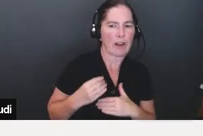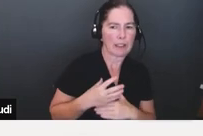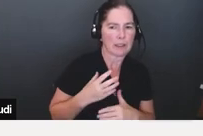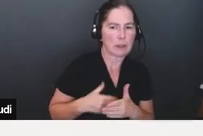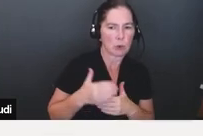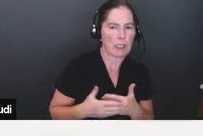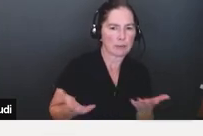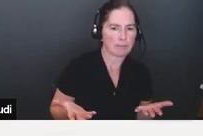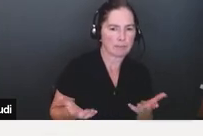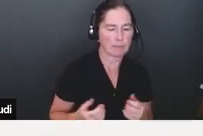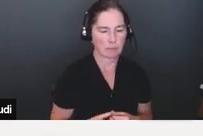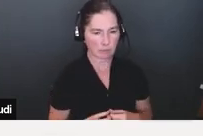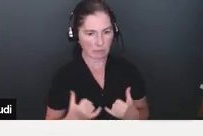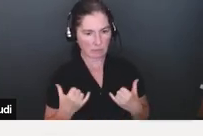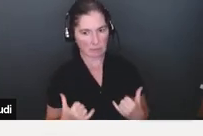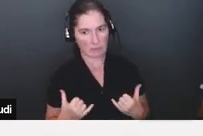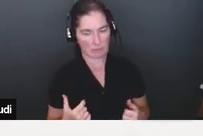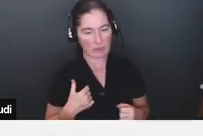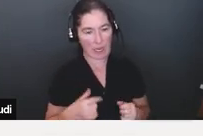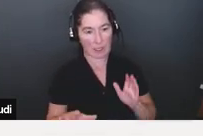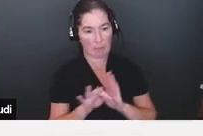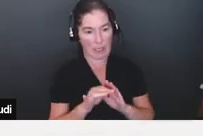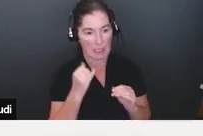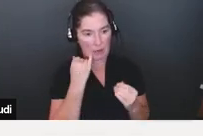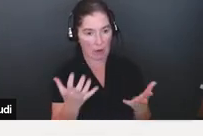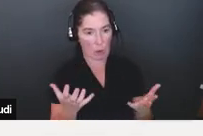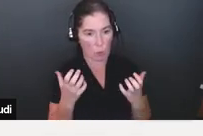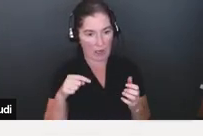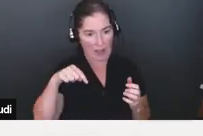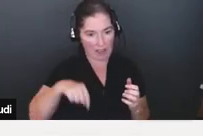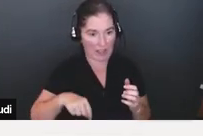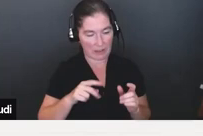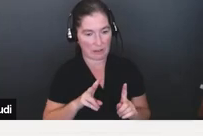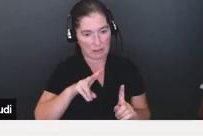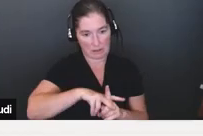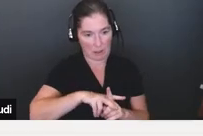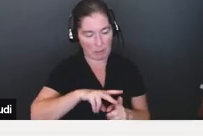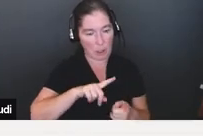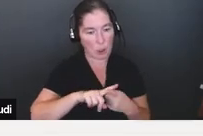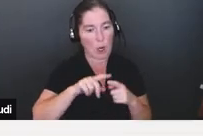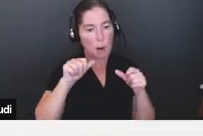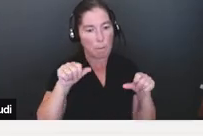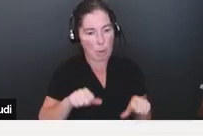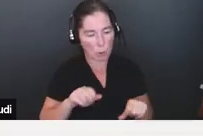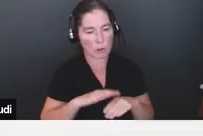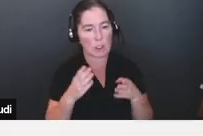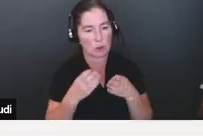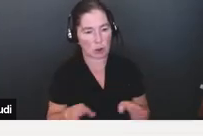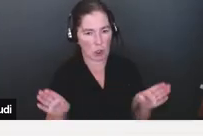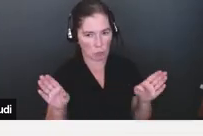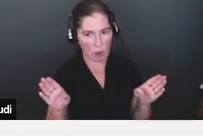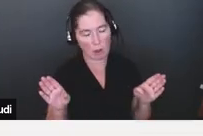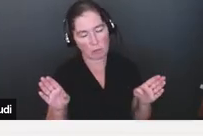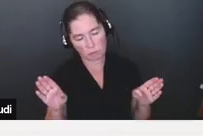Well, so at this point, I could choose if I want this assignment to post on the general stream. Do I